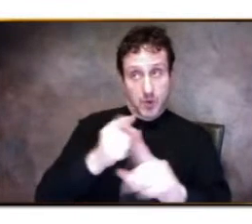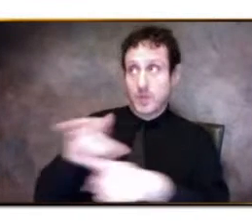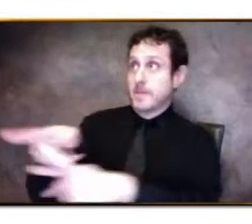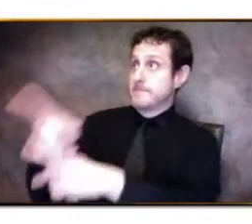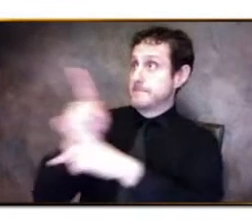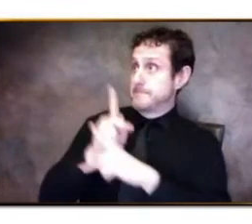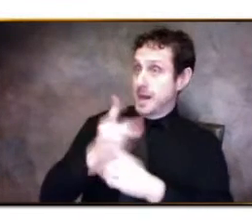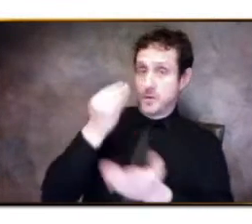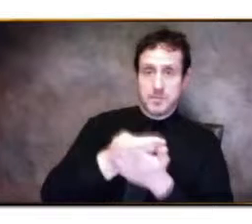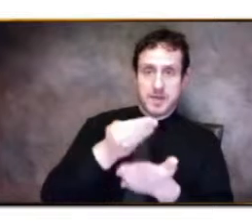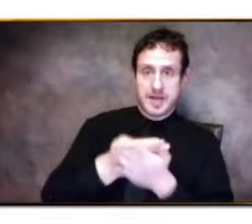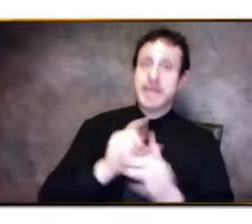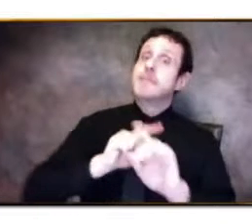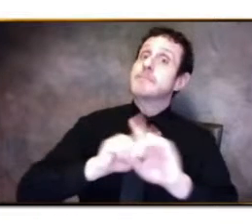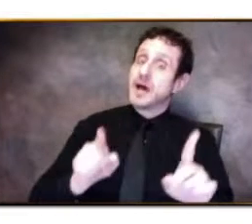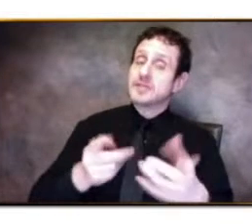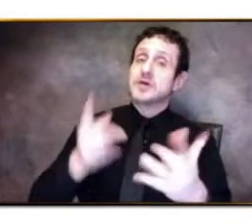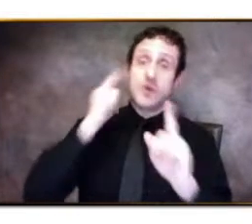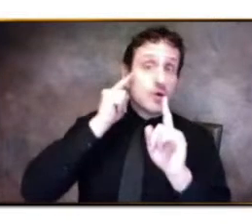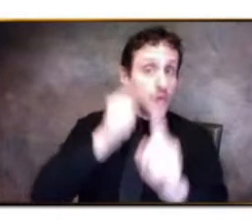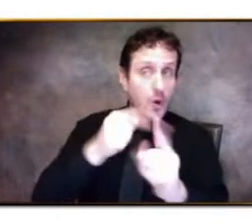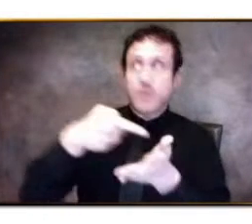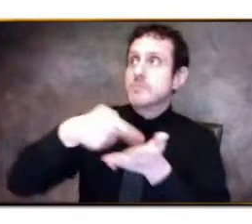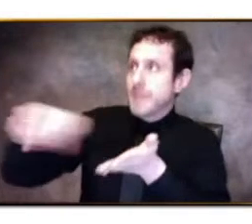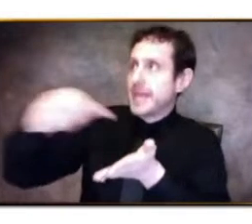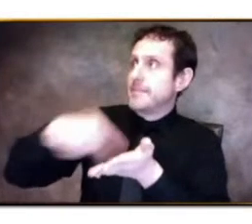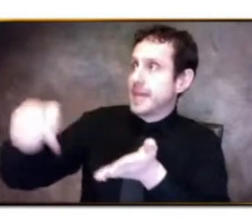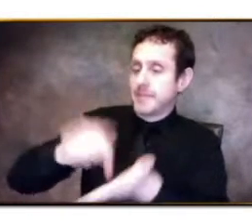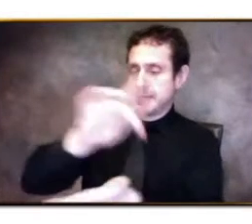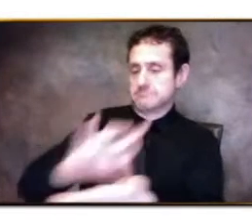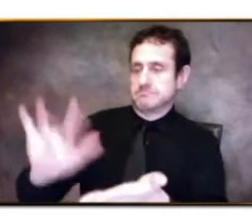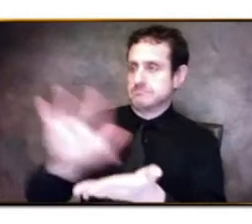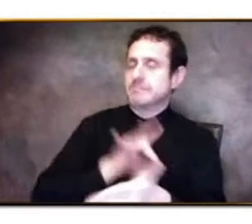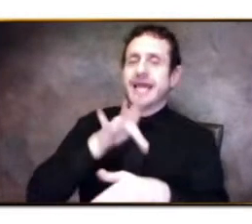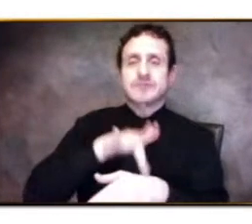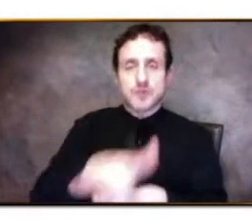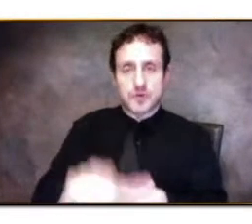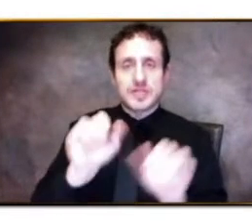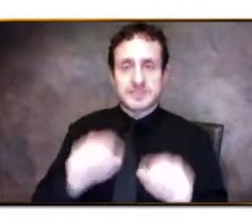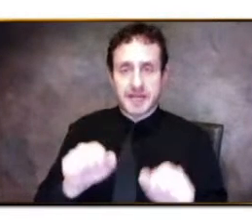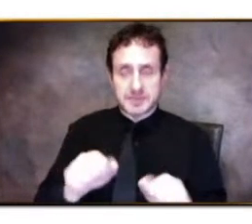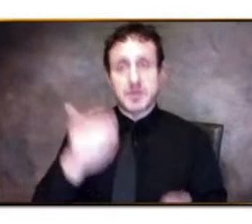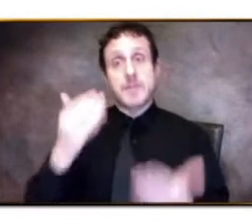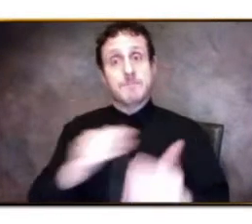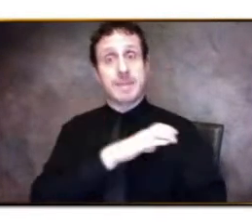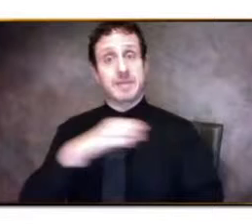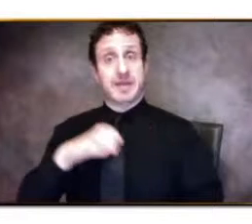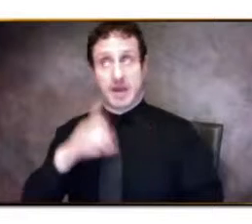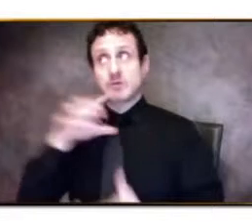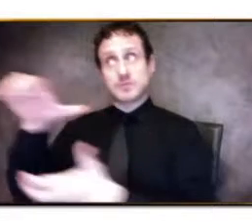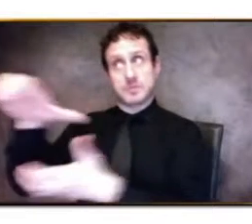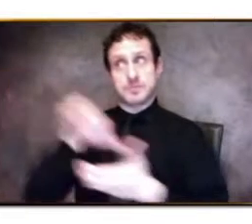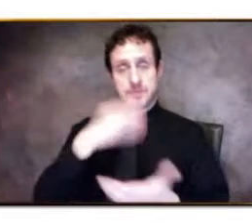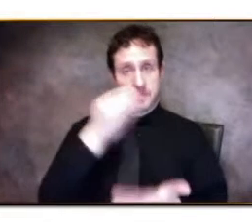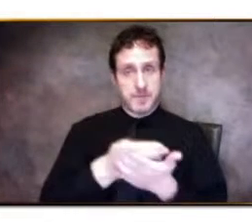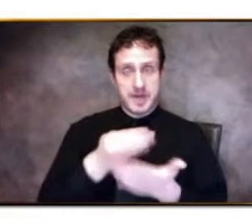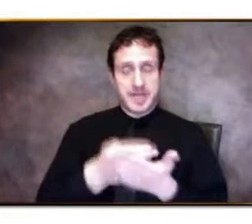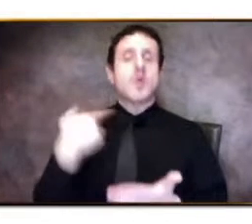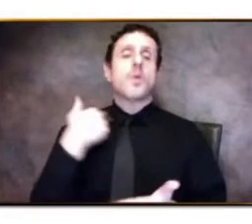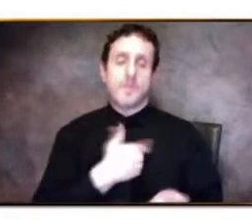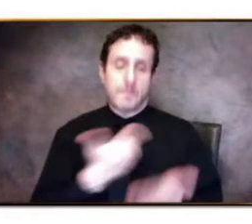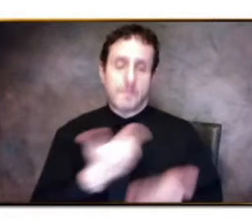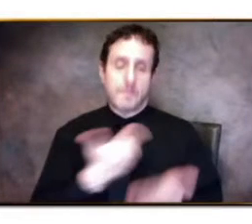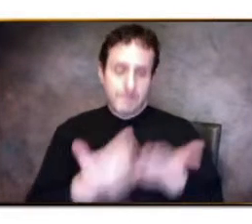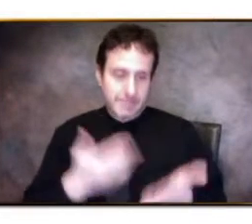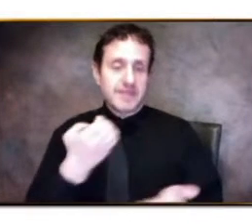as possible after either the awarding of stimulus by Congress or a sufficient recovery of state revenues. It